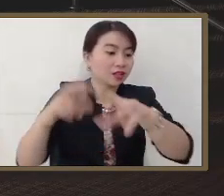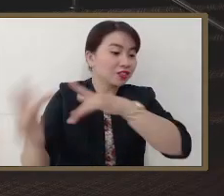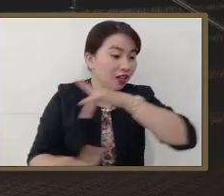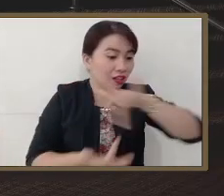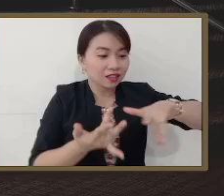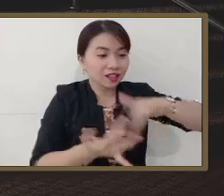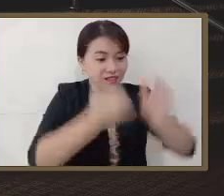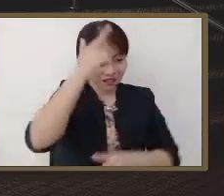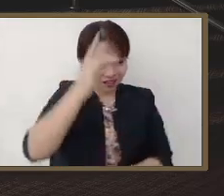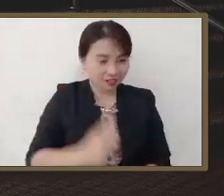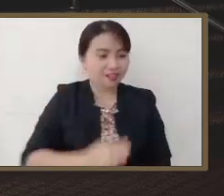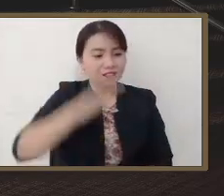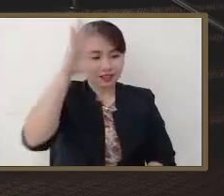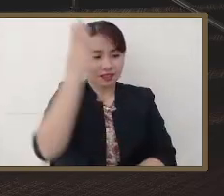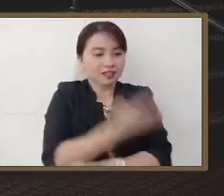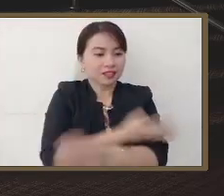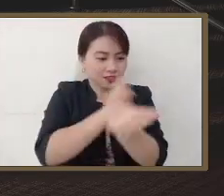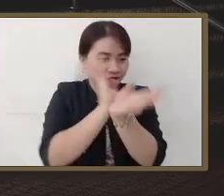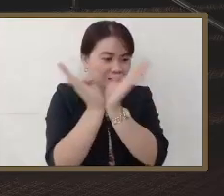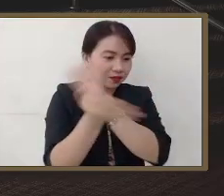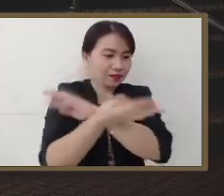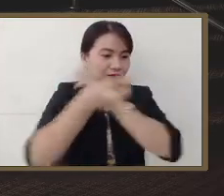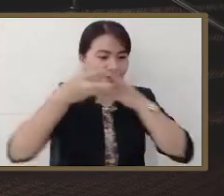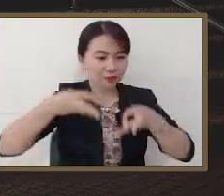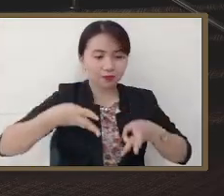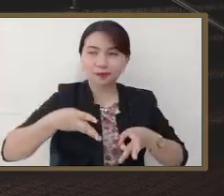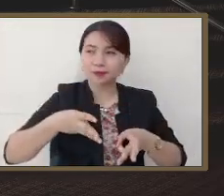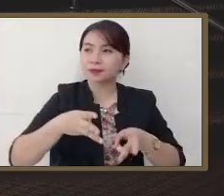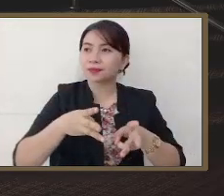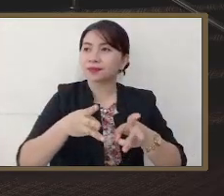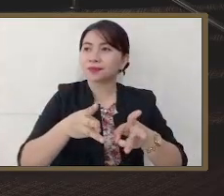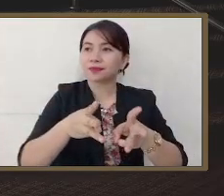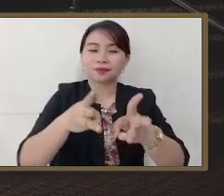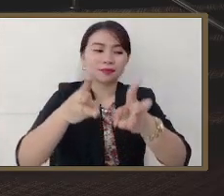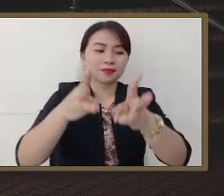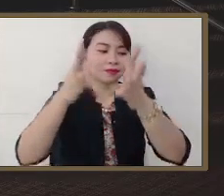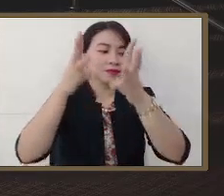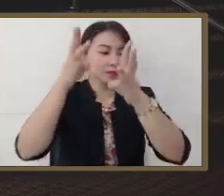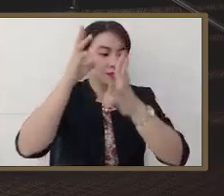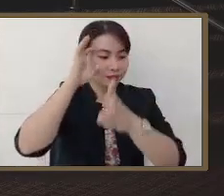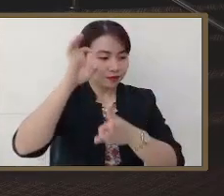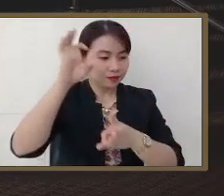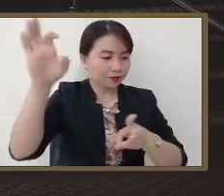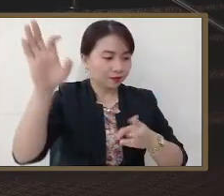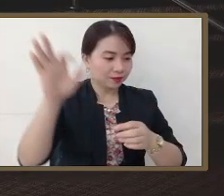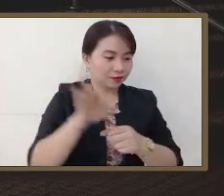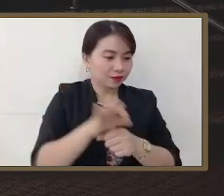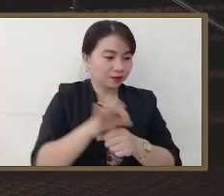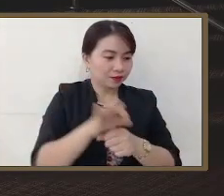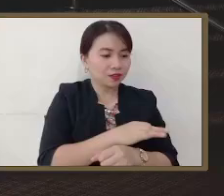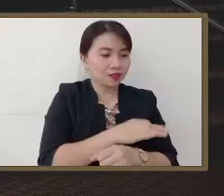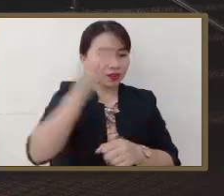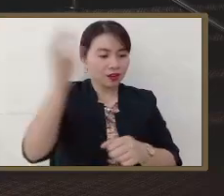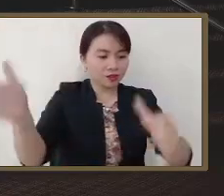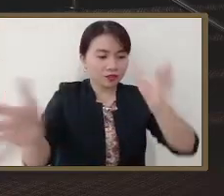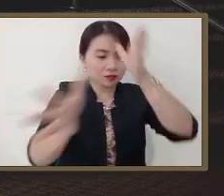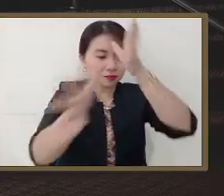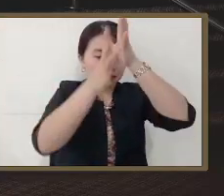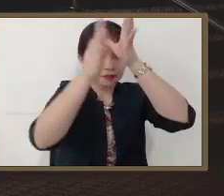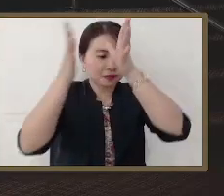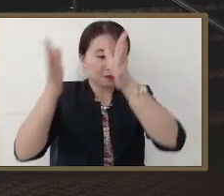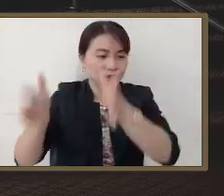stray, God's only Son became their way. He fulfilled His